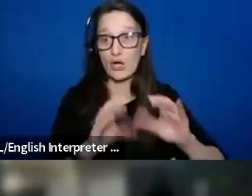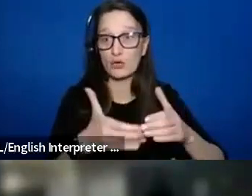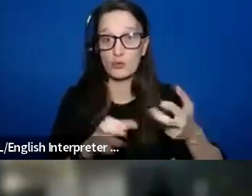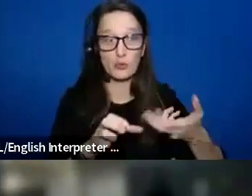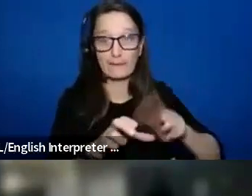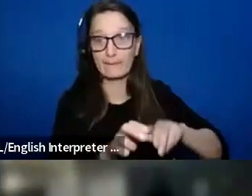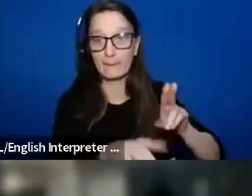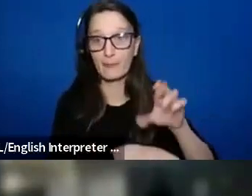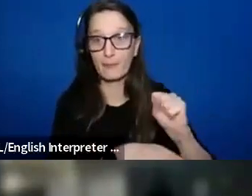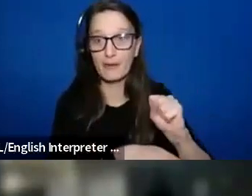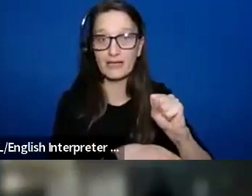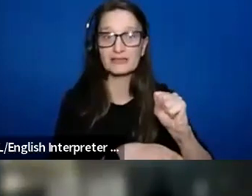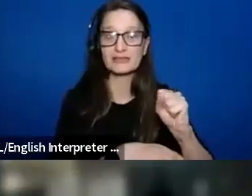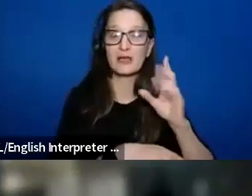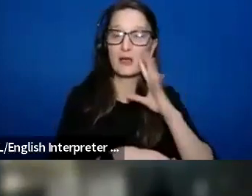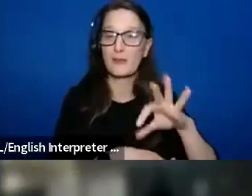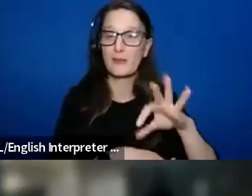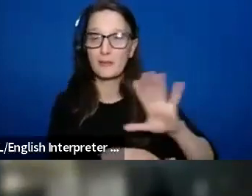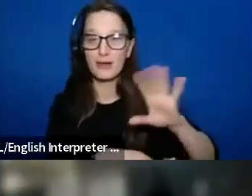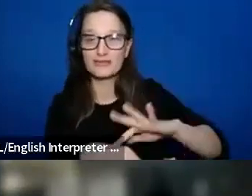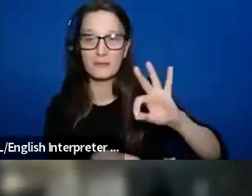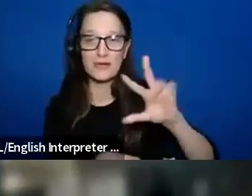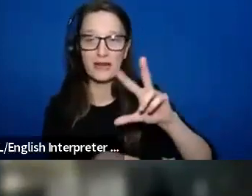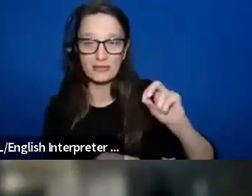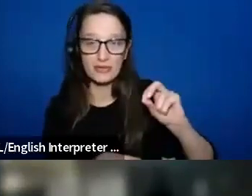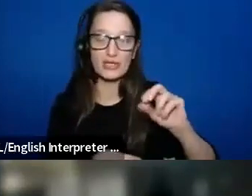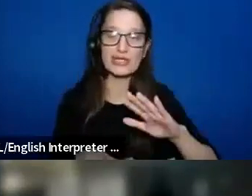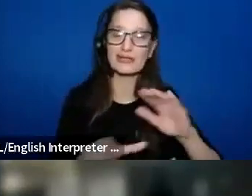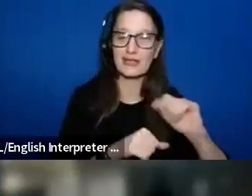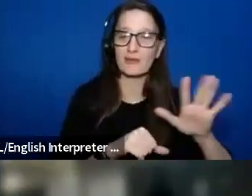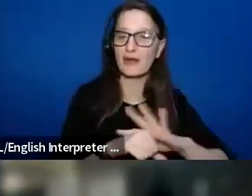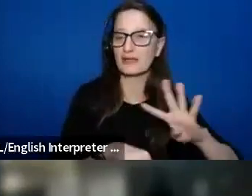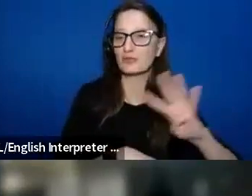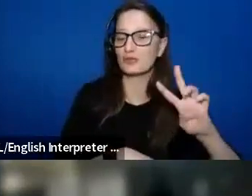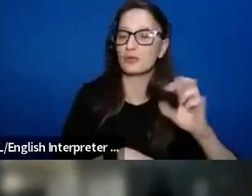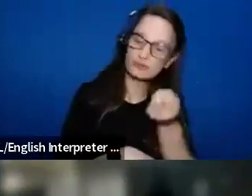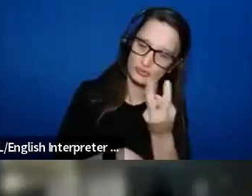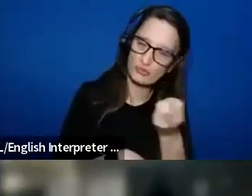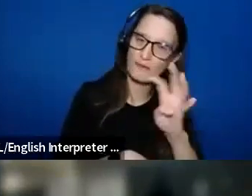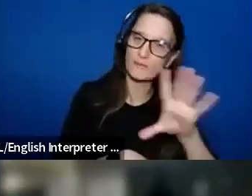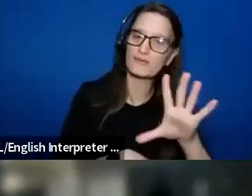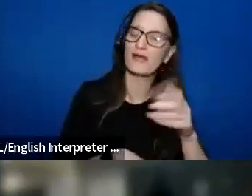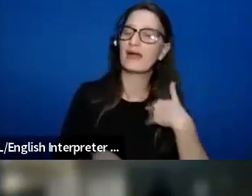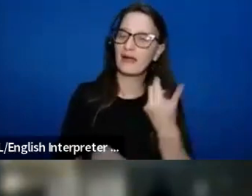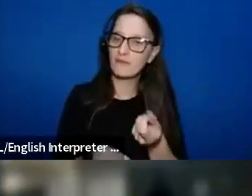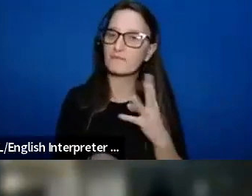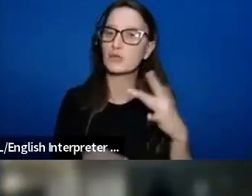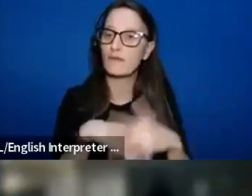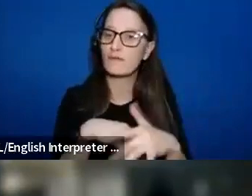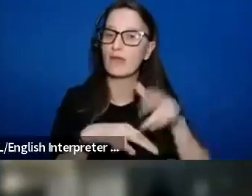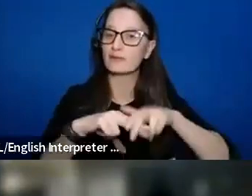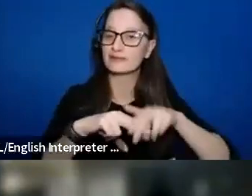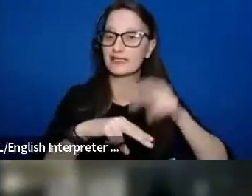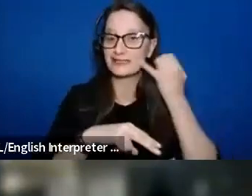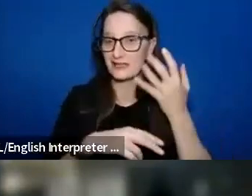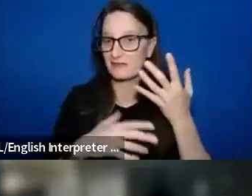be picking up around 9:30, leaving around 12:30, 12:45 to come back. I have a couple extra spots for that, if that